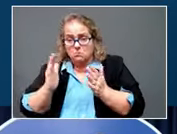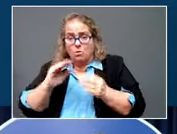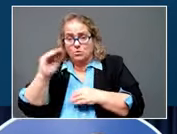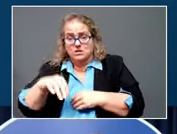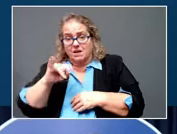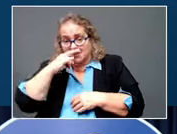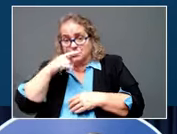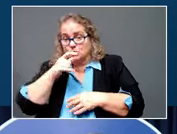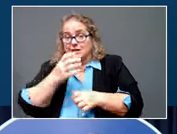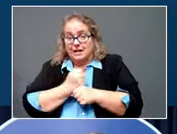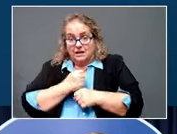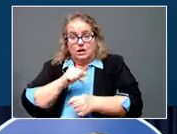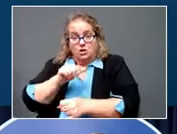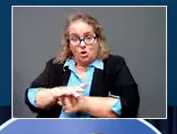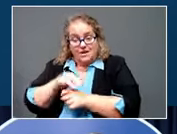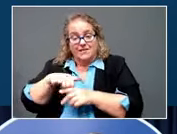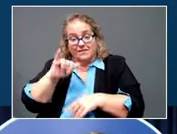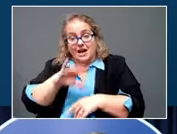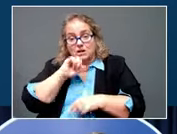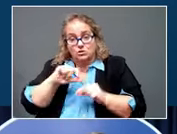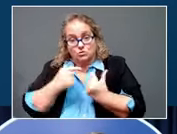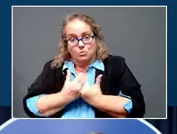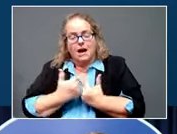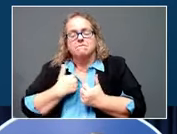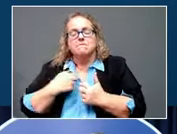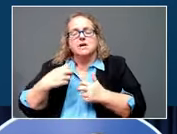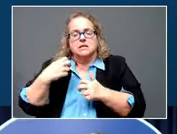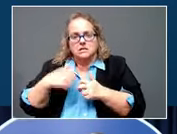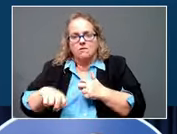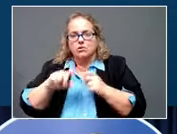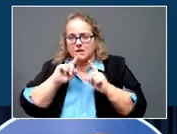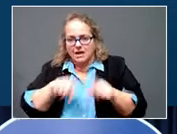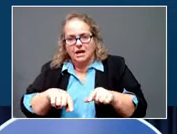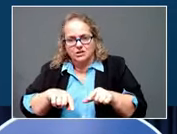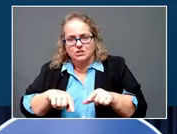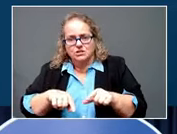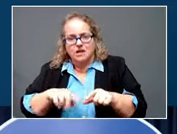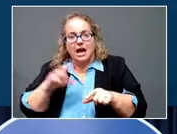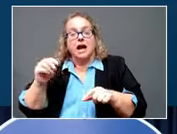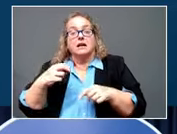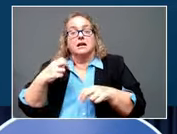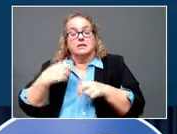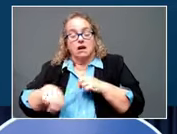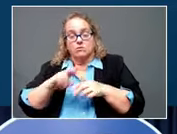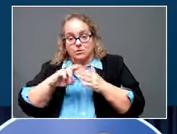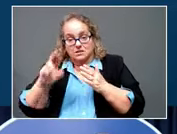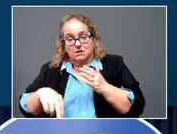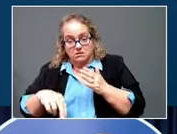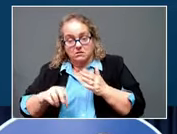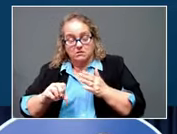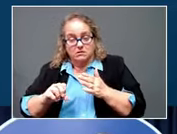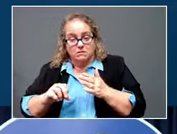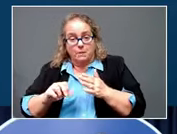group have really tough reactions or results from it. But the other piece is, so many kids, 5